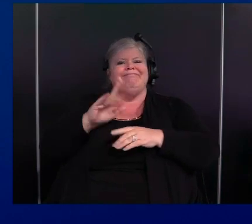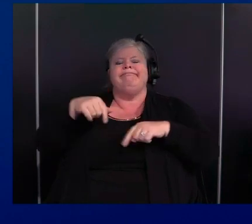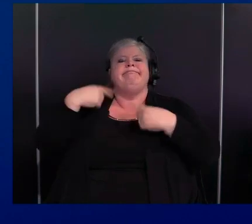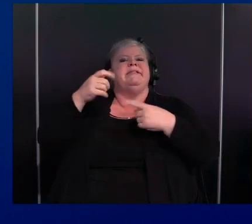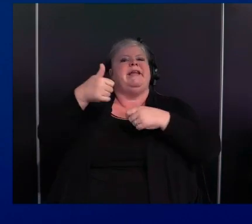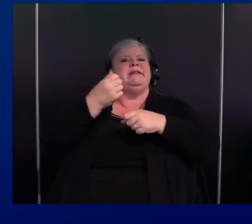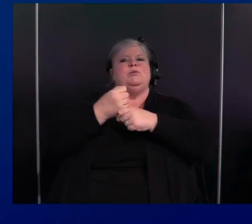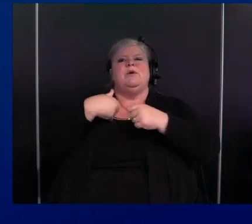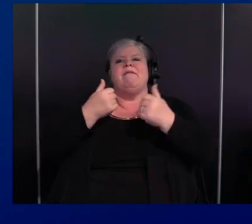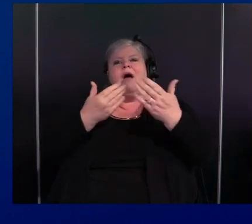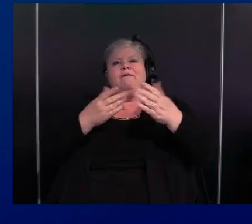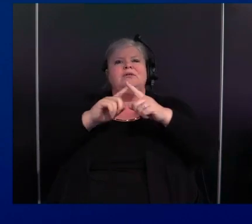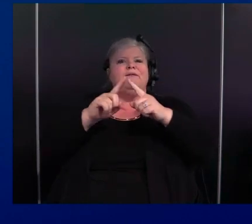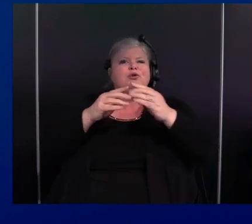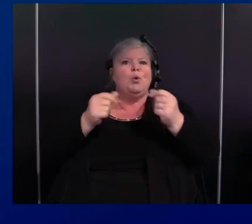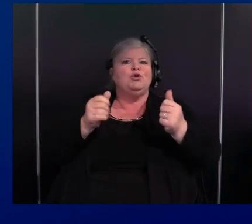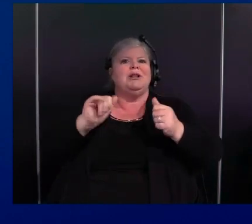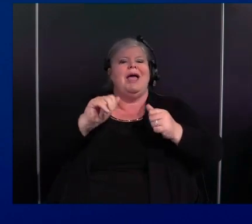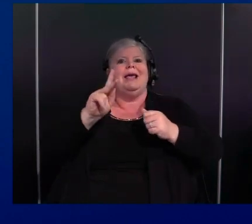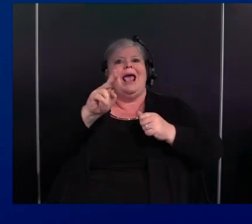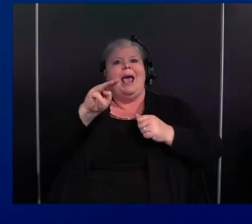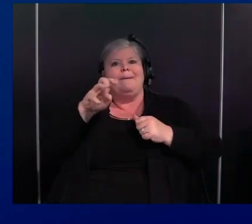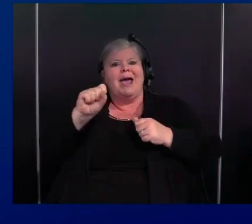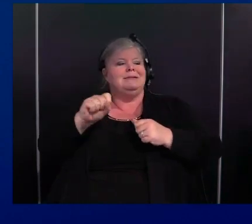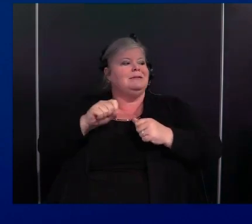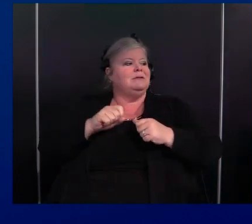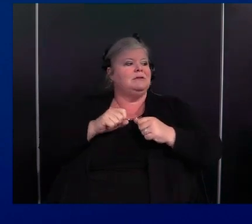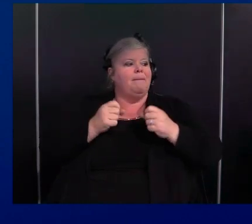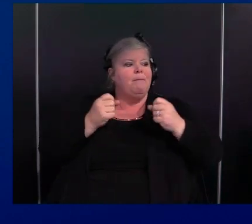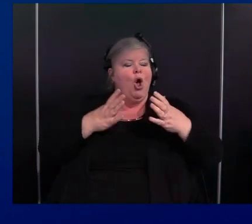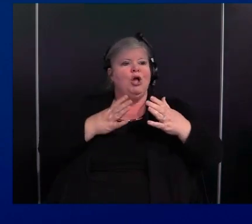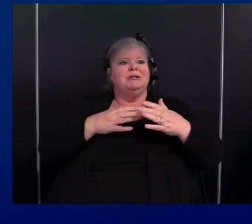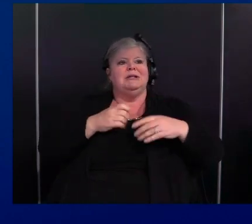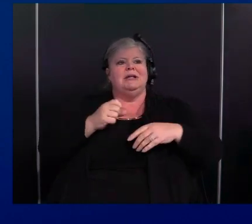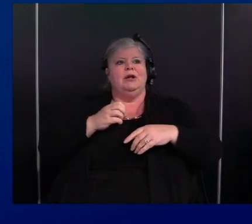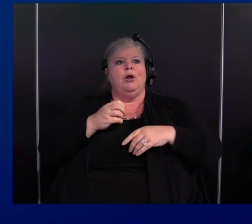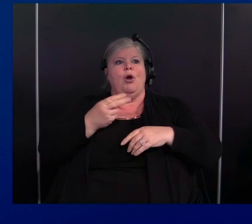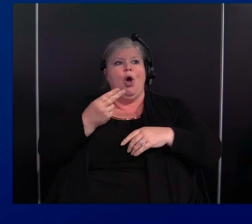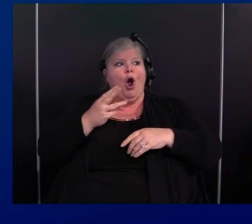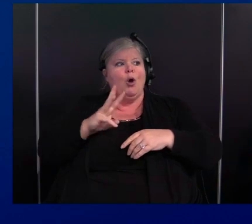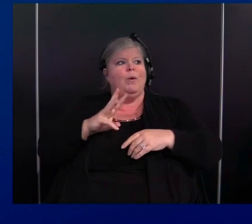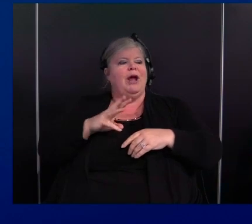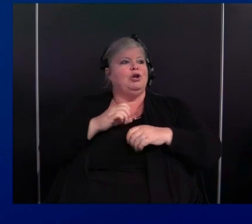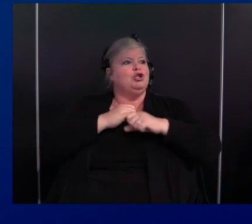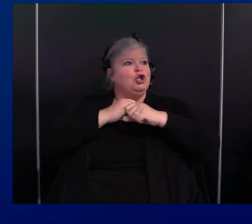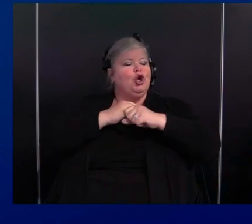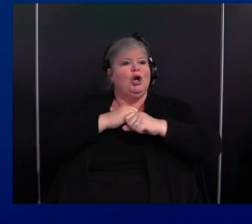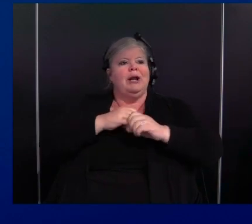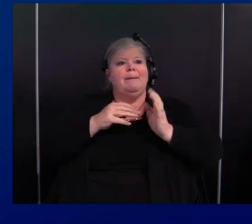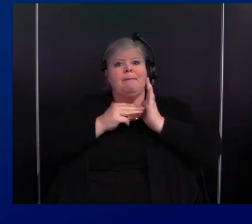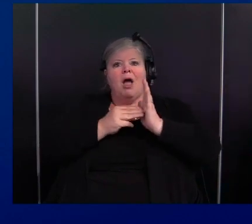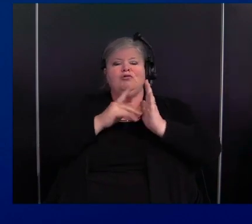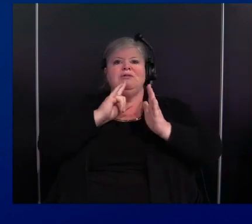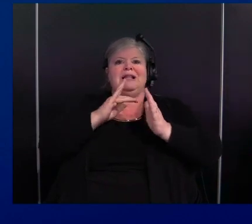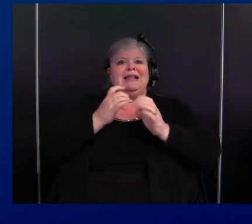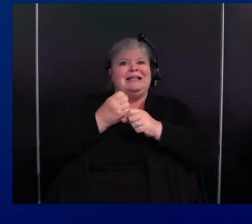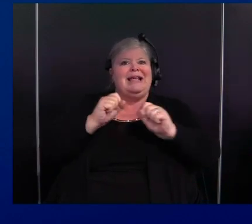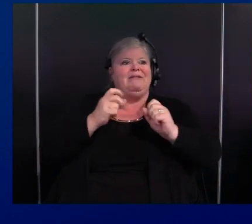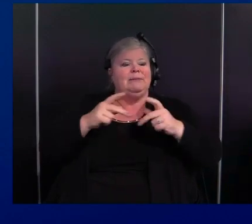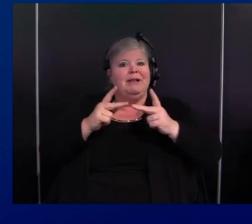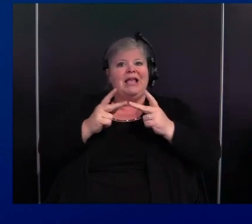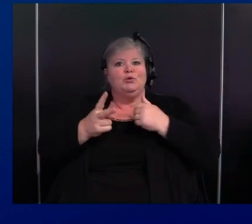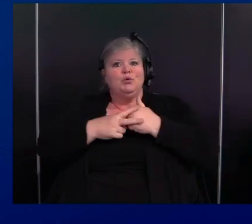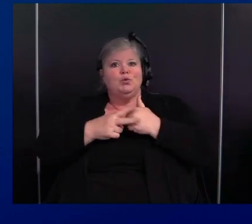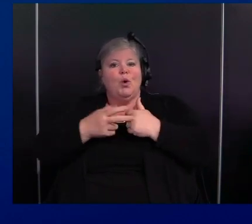solutions like KMS. Think of it like a multi-tenant hardware security module where it's the safest place to store things.